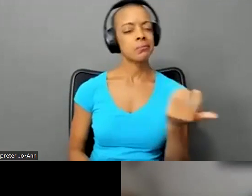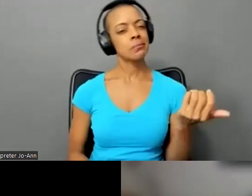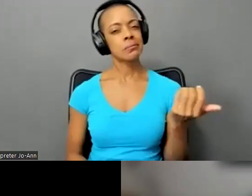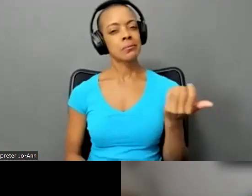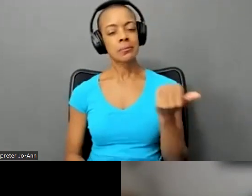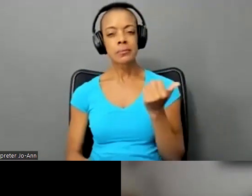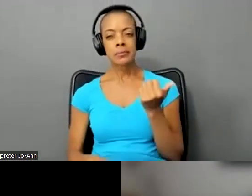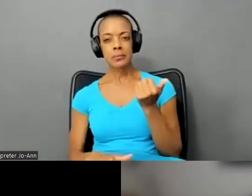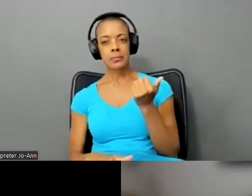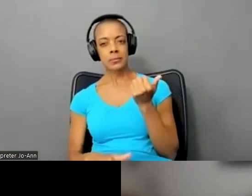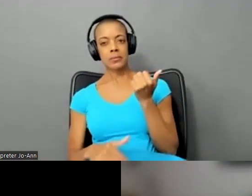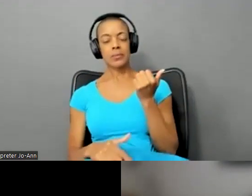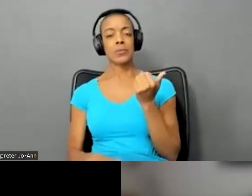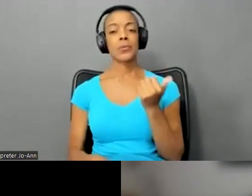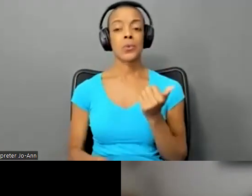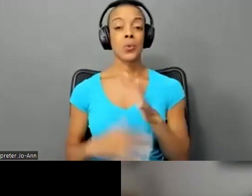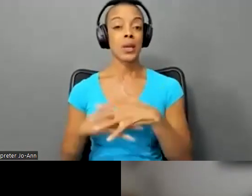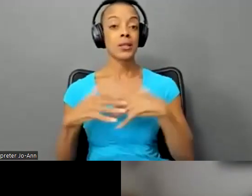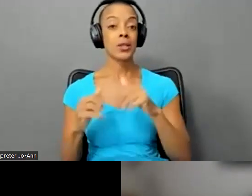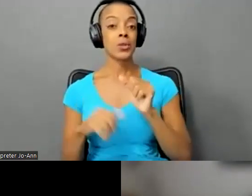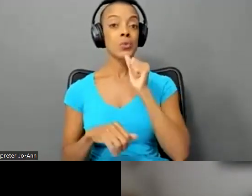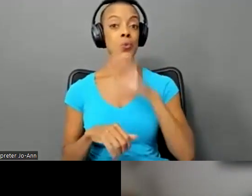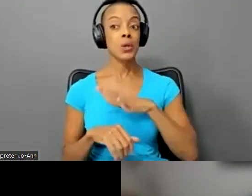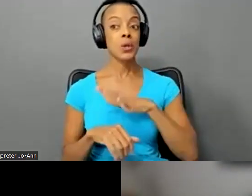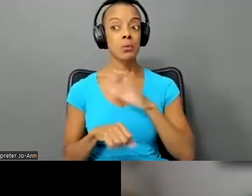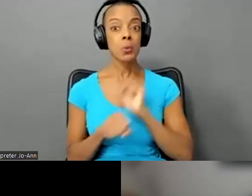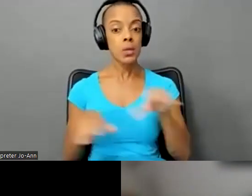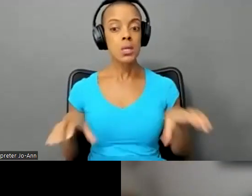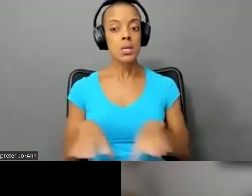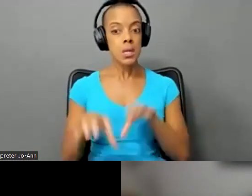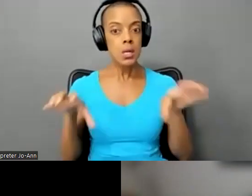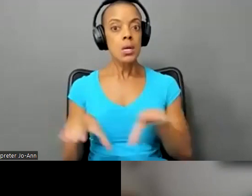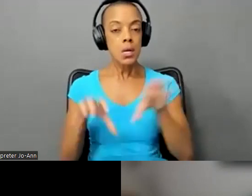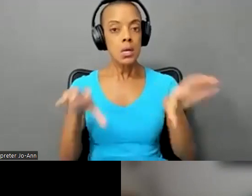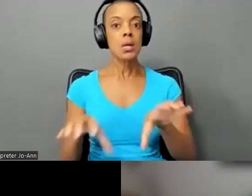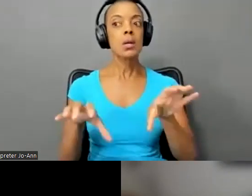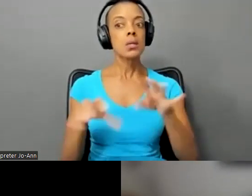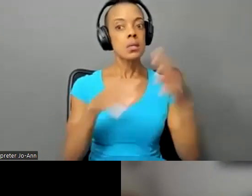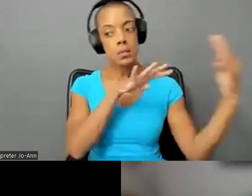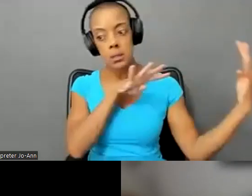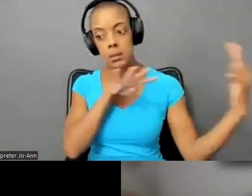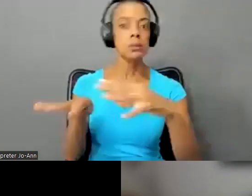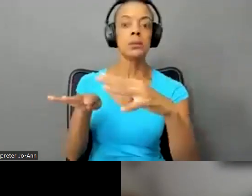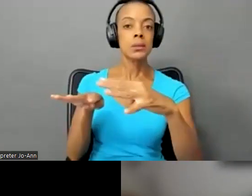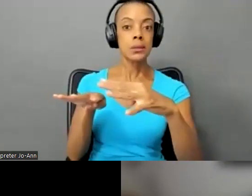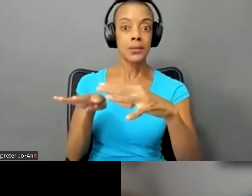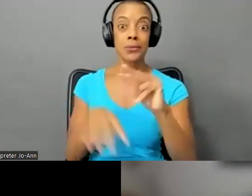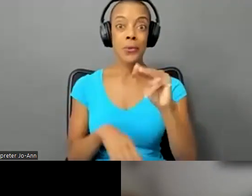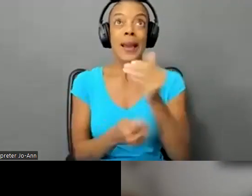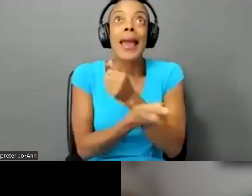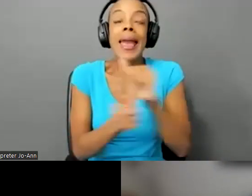that Indigenous women have done to bring that to the forefront, to have an inquiry, and for media to even actually be covering some of